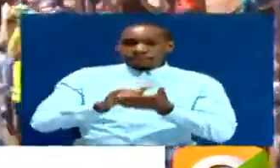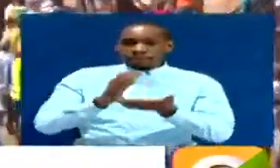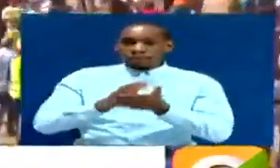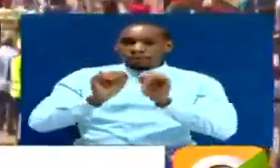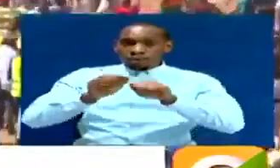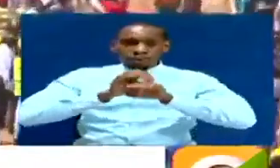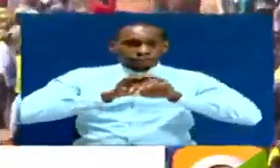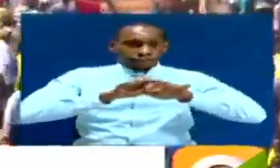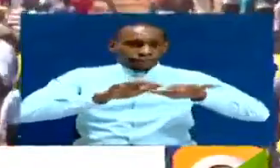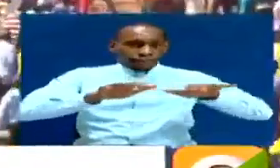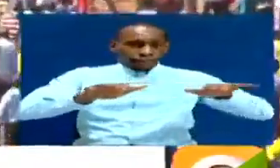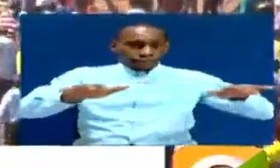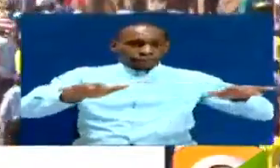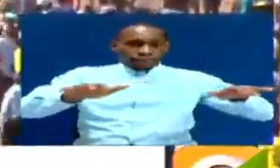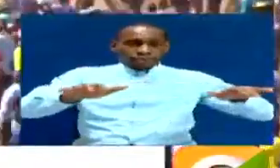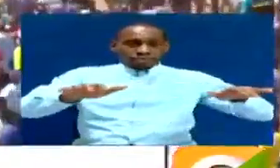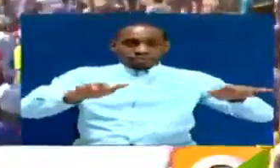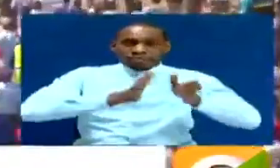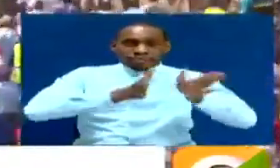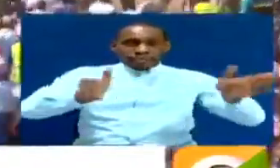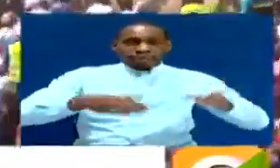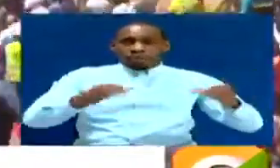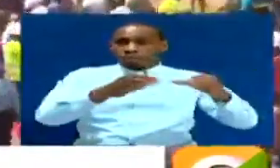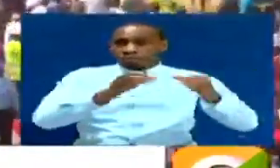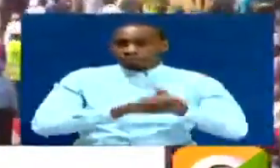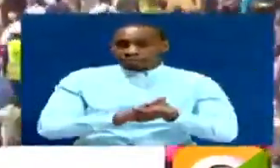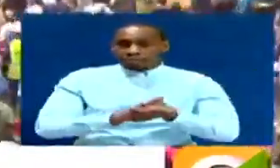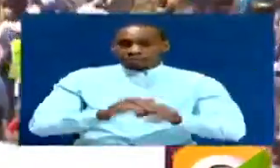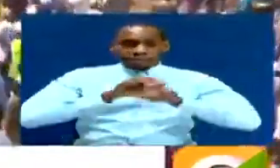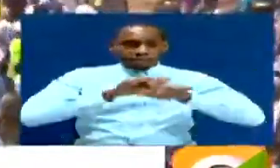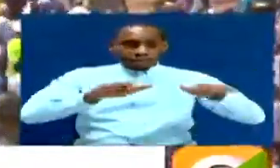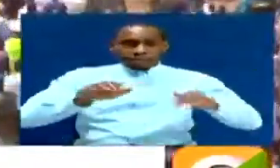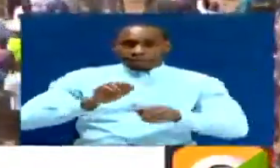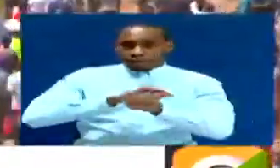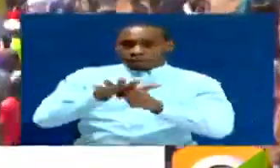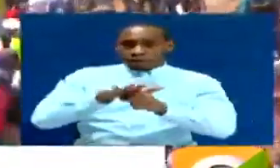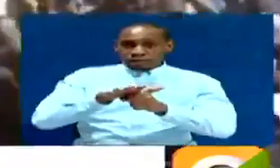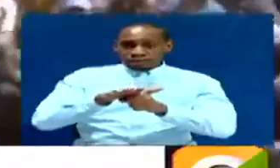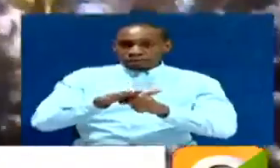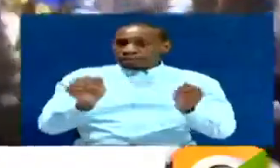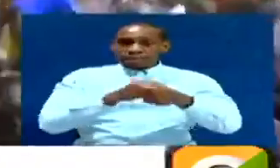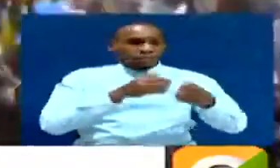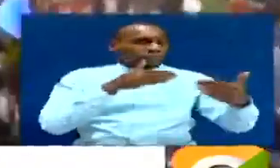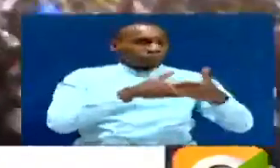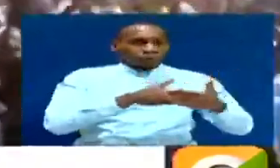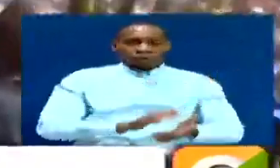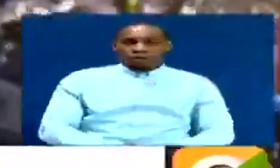is able to spread and circulate widely within the community, the spread of the virus is inevitable.